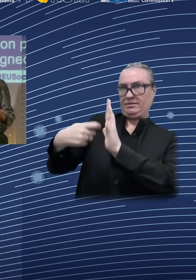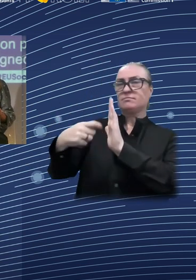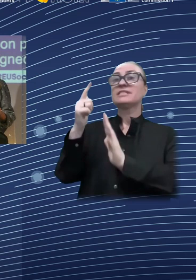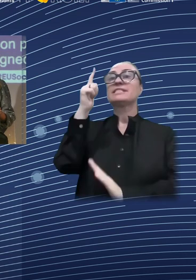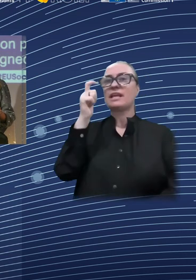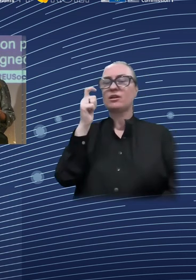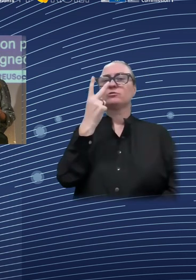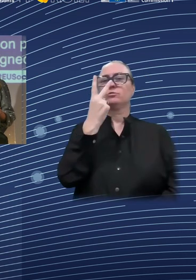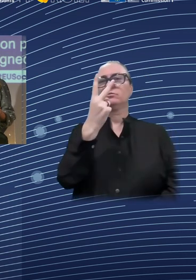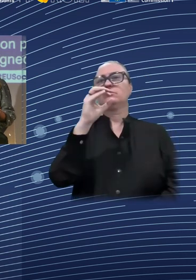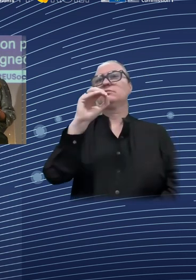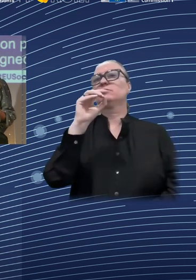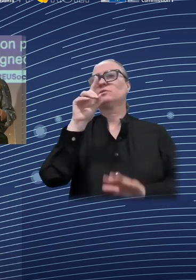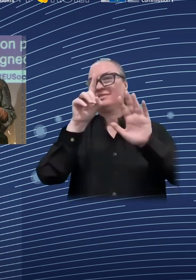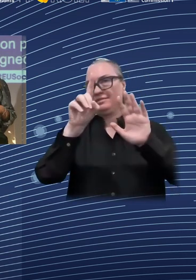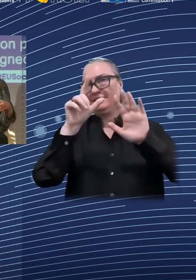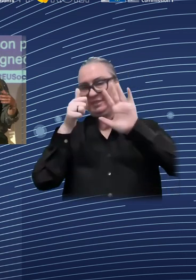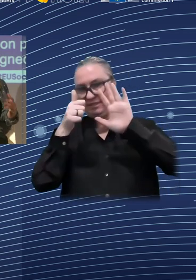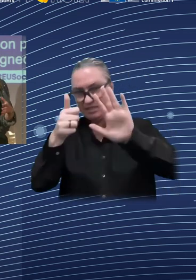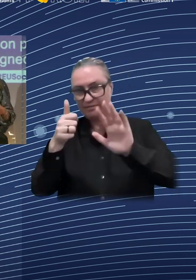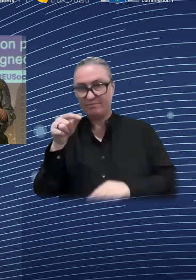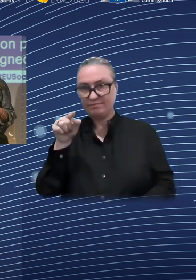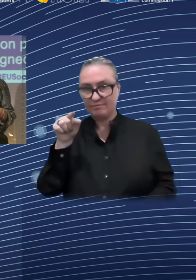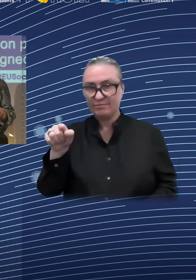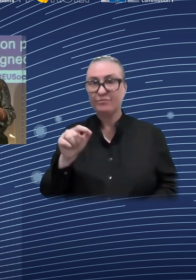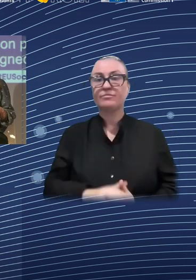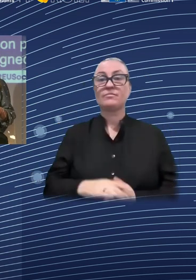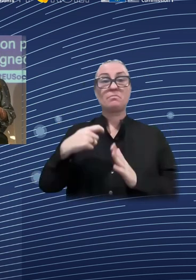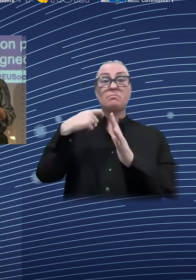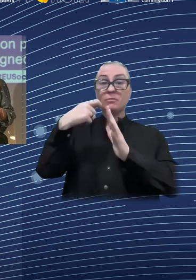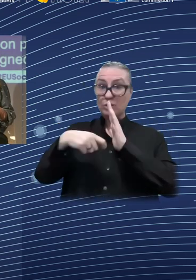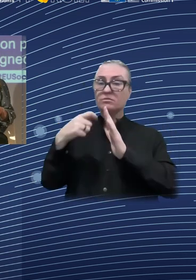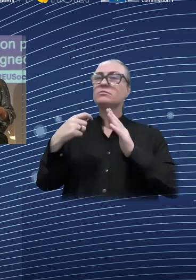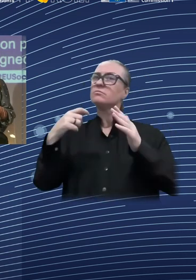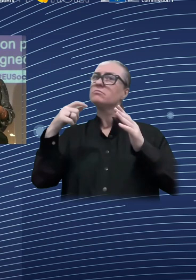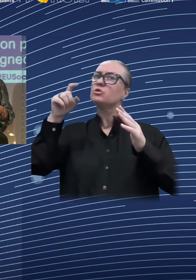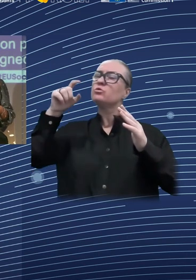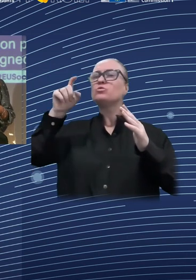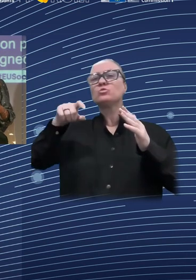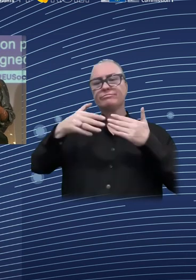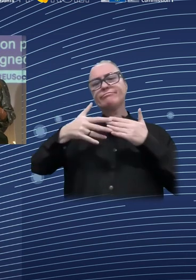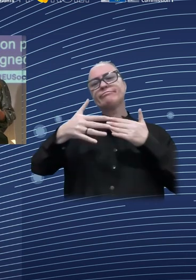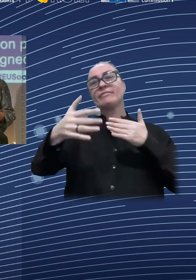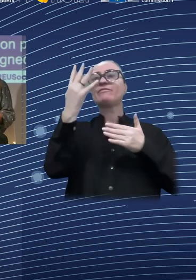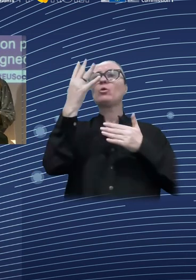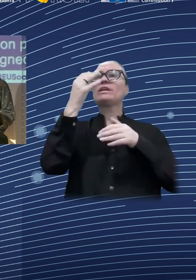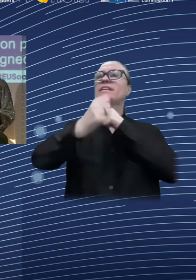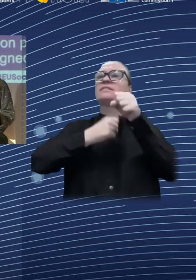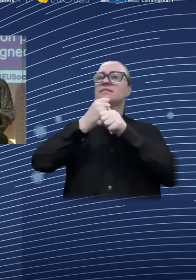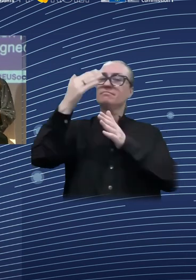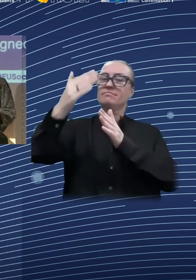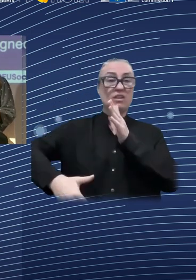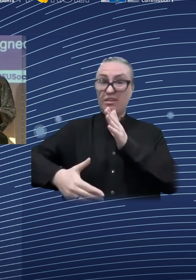in this way of teaching. And we created some new university courses, including topics like artificial